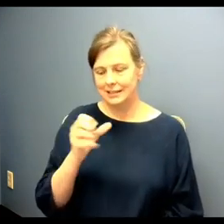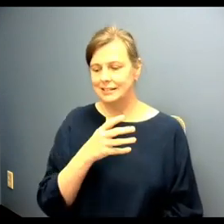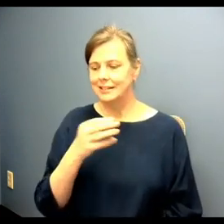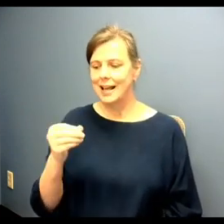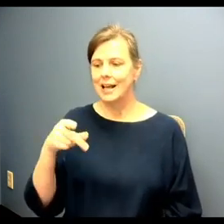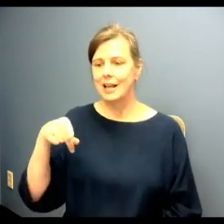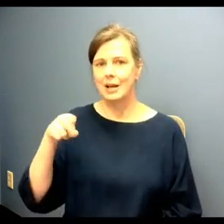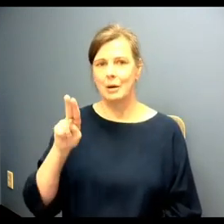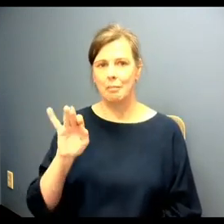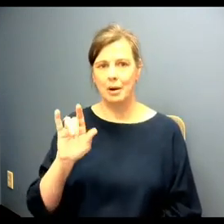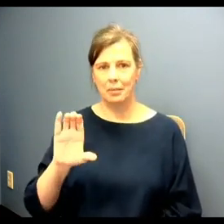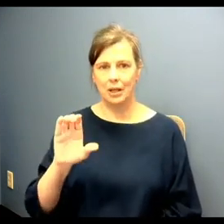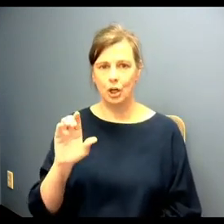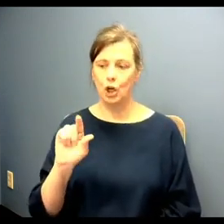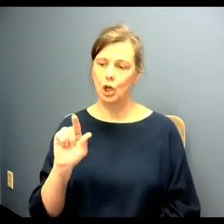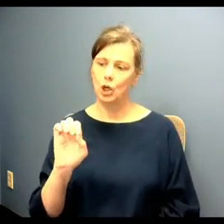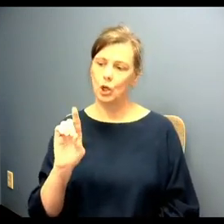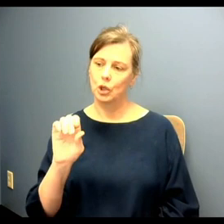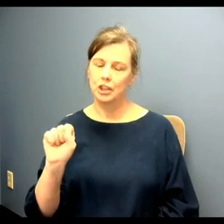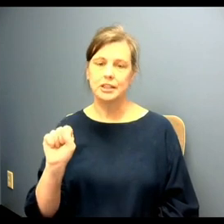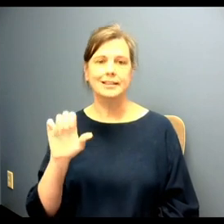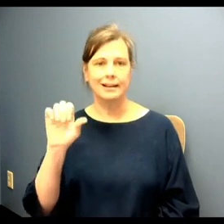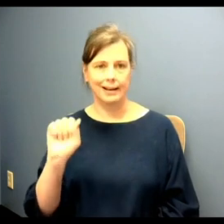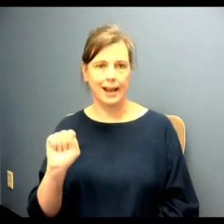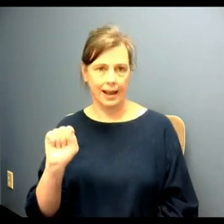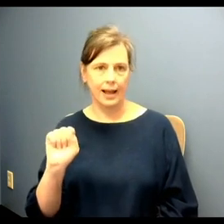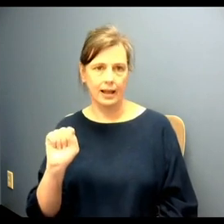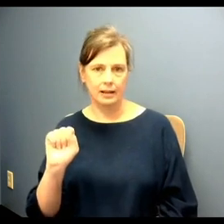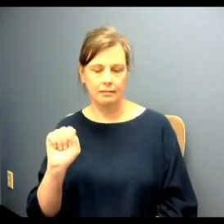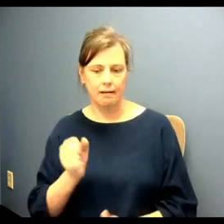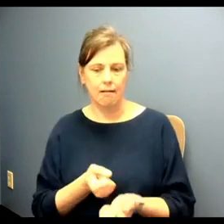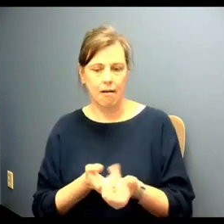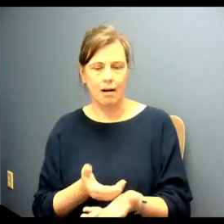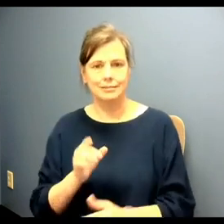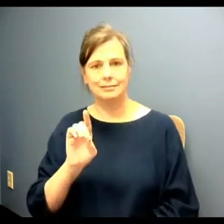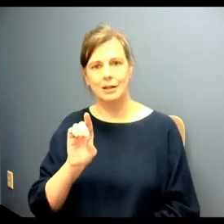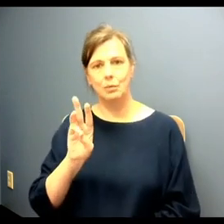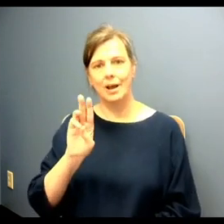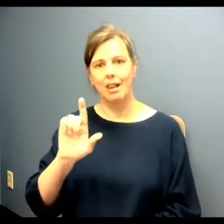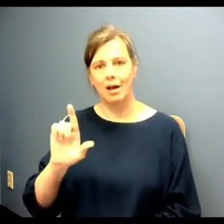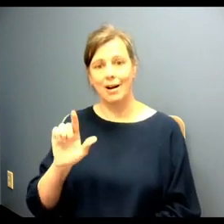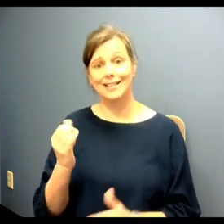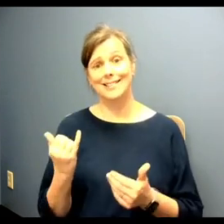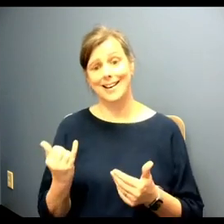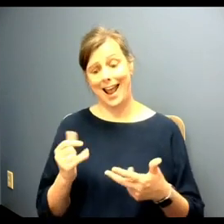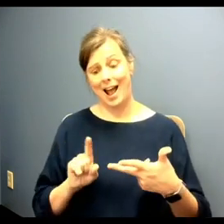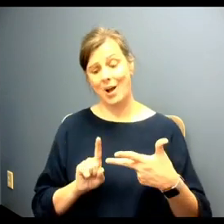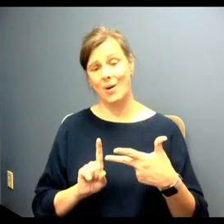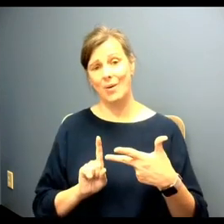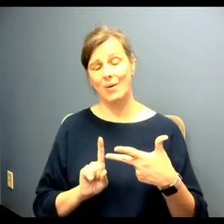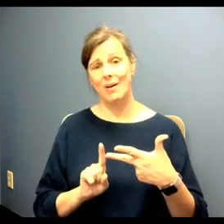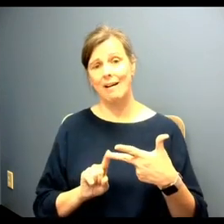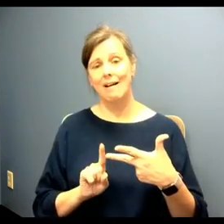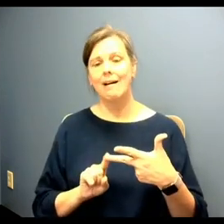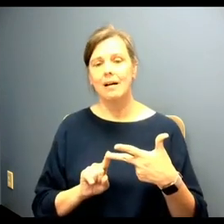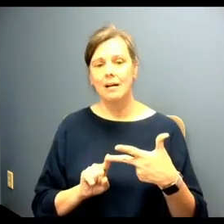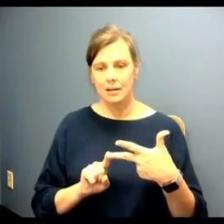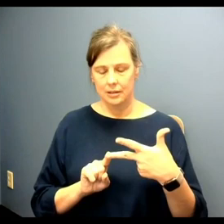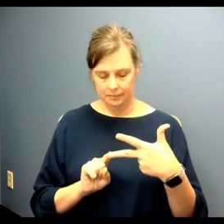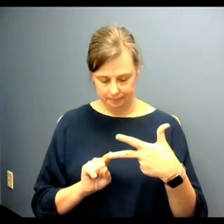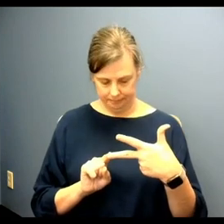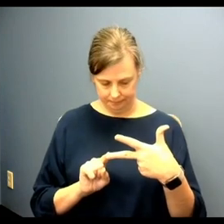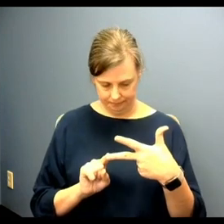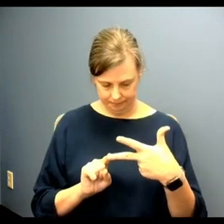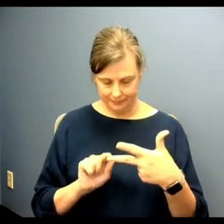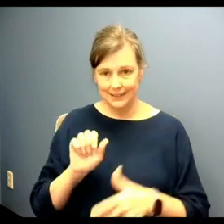of information or misinformation can also cause deadweight loss. Let's assume that you were interested in purchasing a